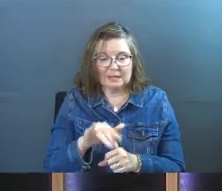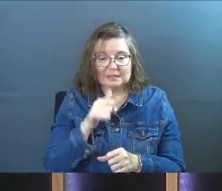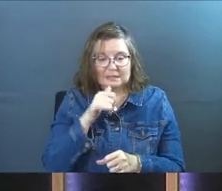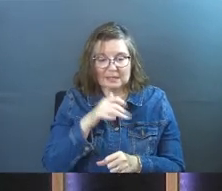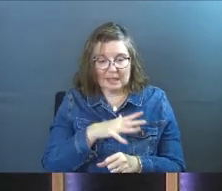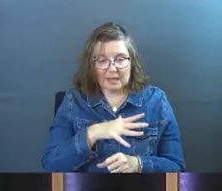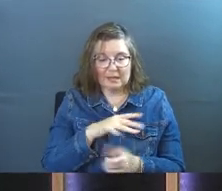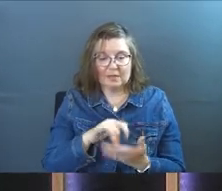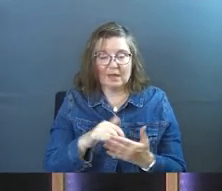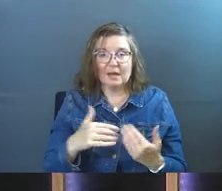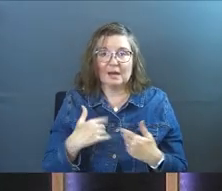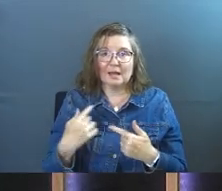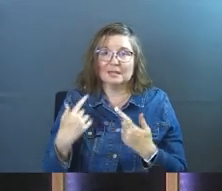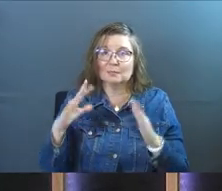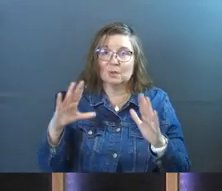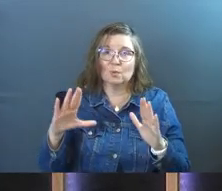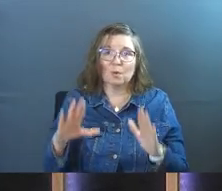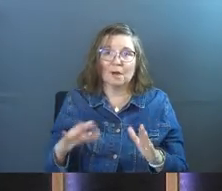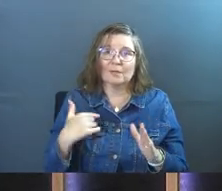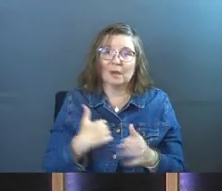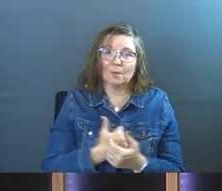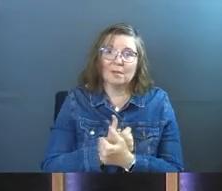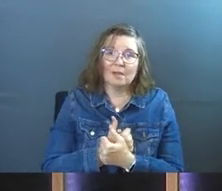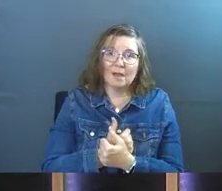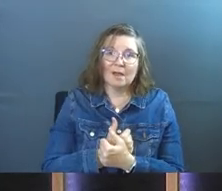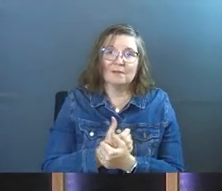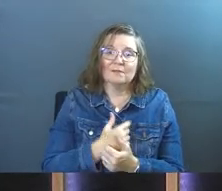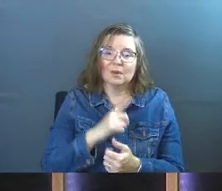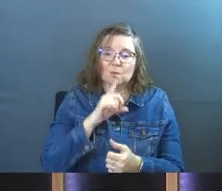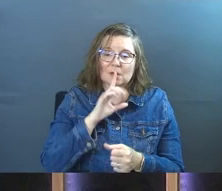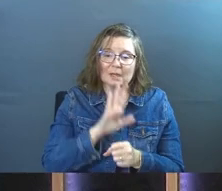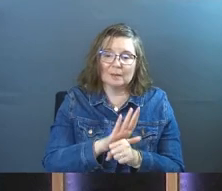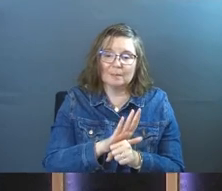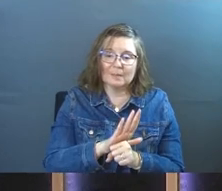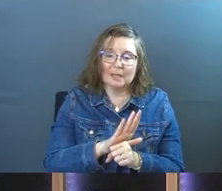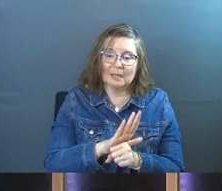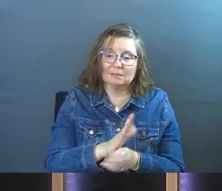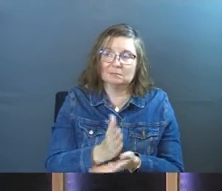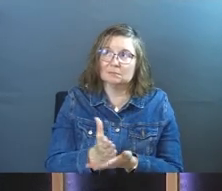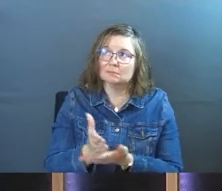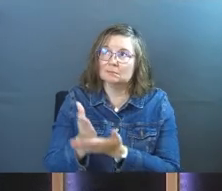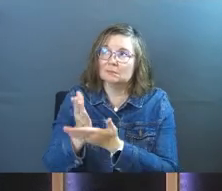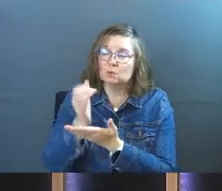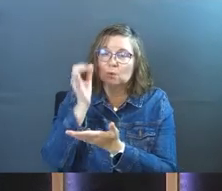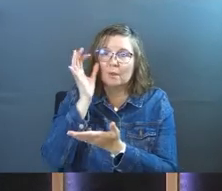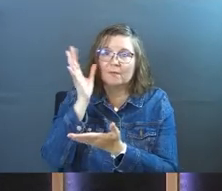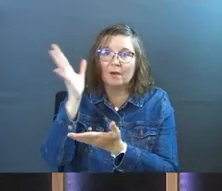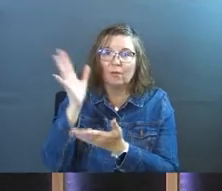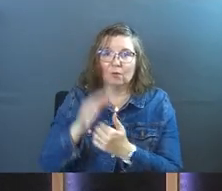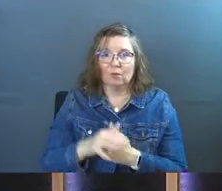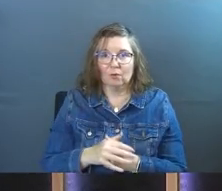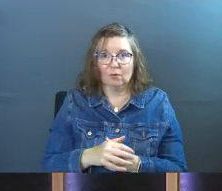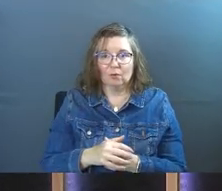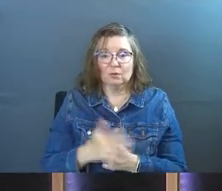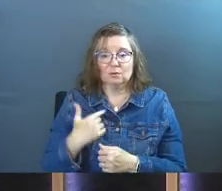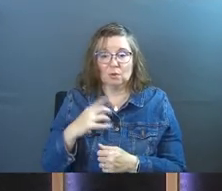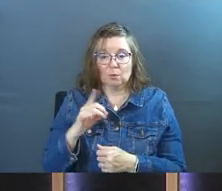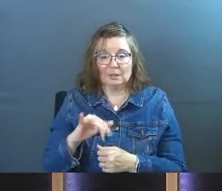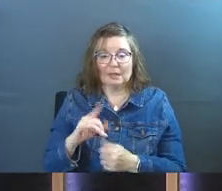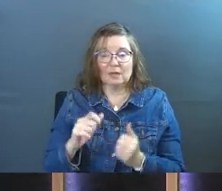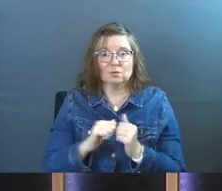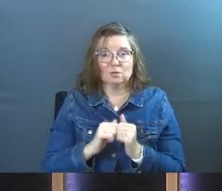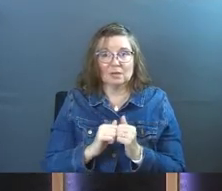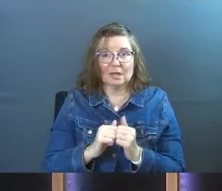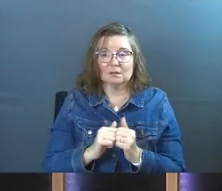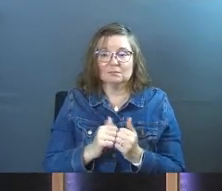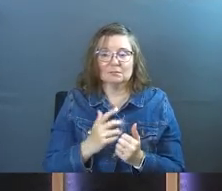lady that has been wonderful and that we love, and we're going to commit her to the Father." So we did that